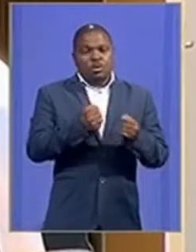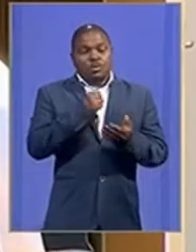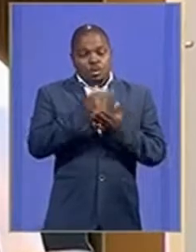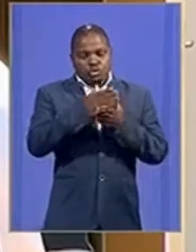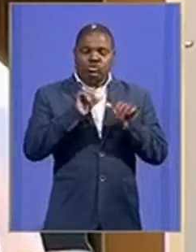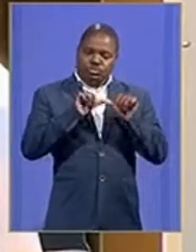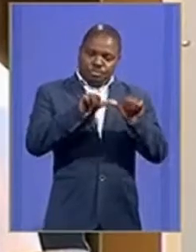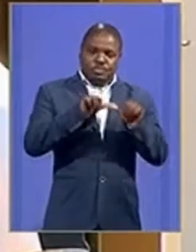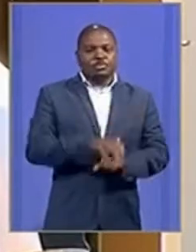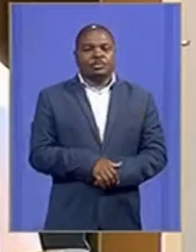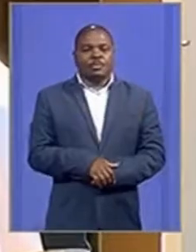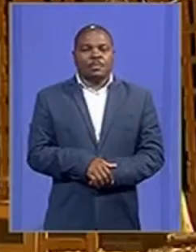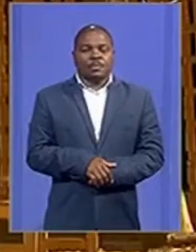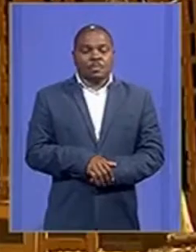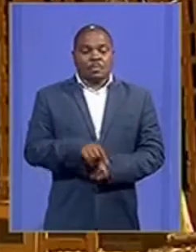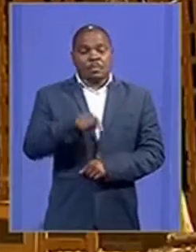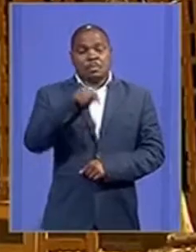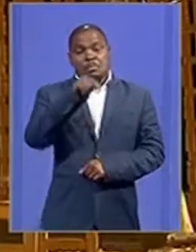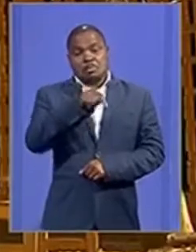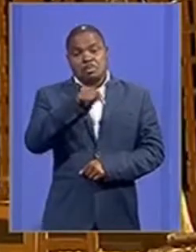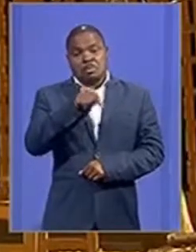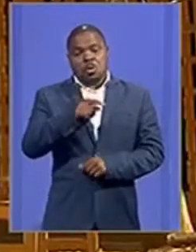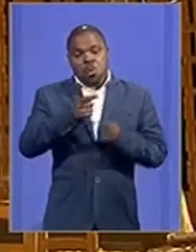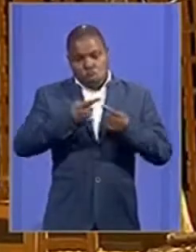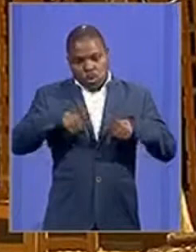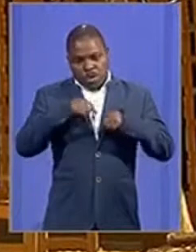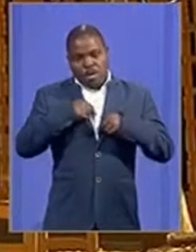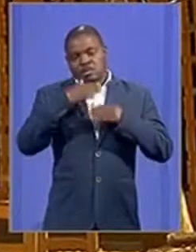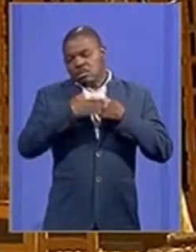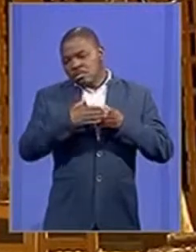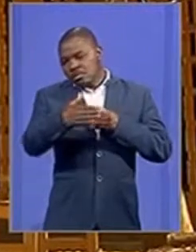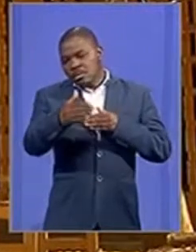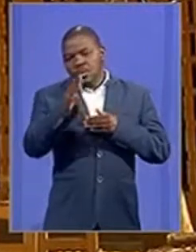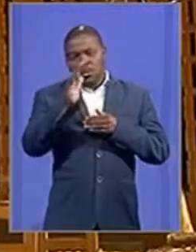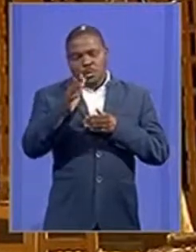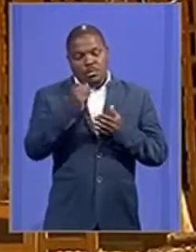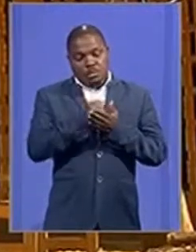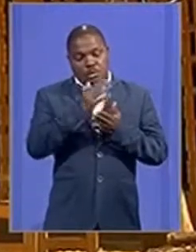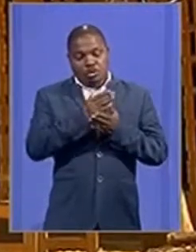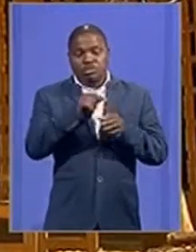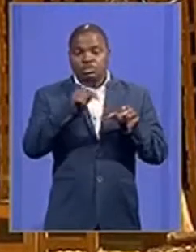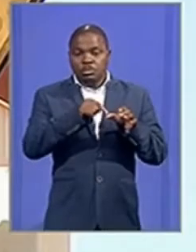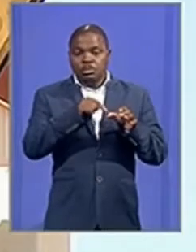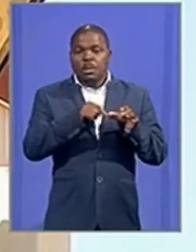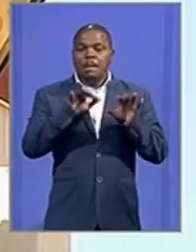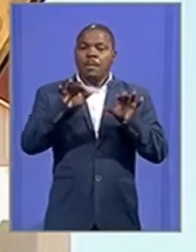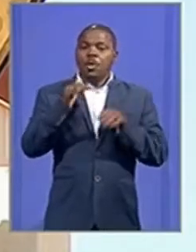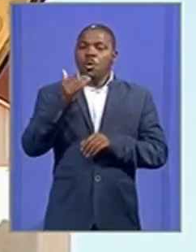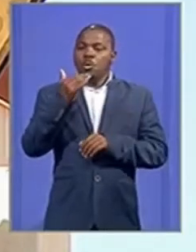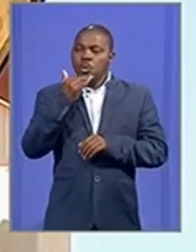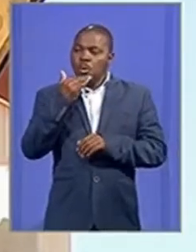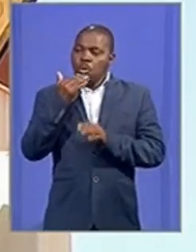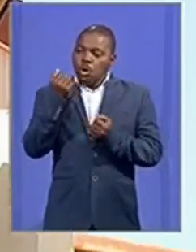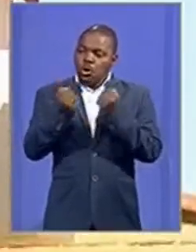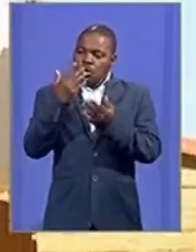to. So we are going to let the SABC bring the people to come to court,